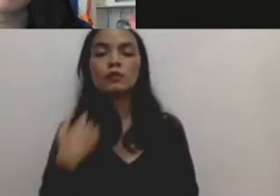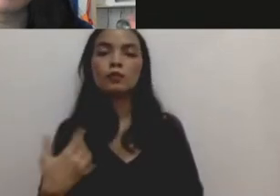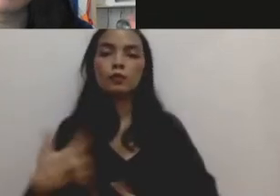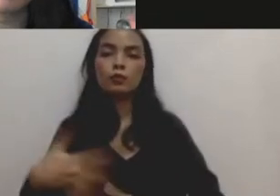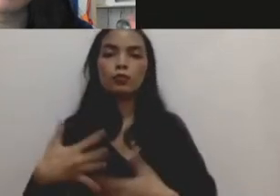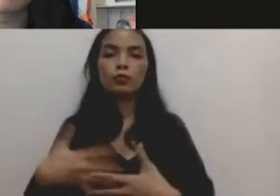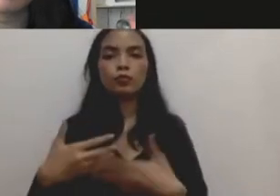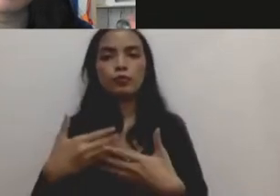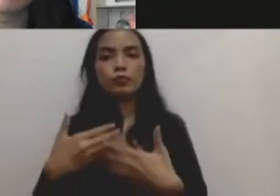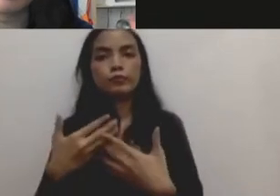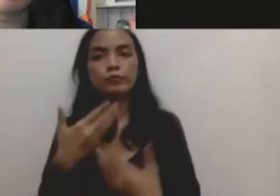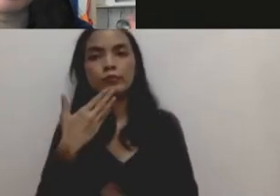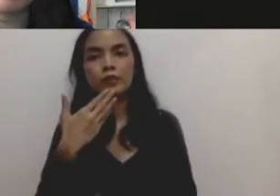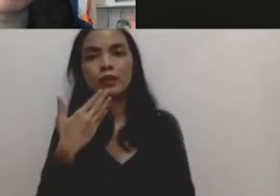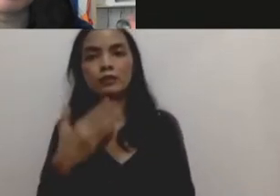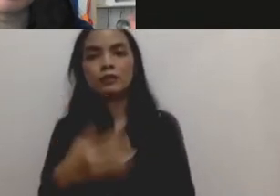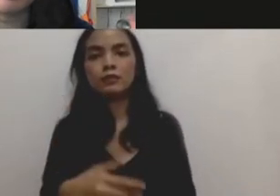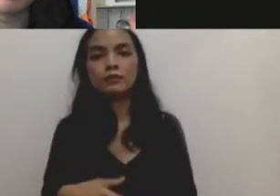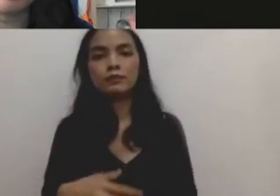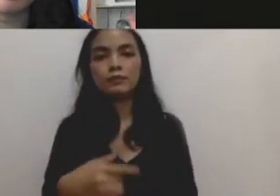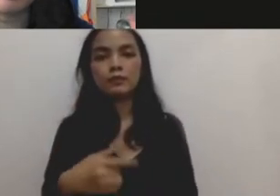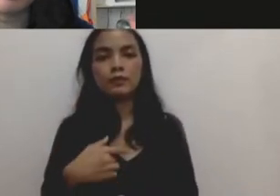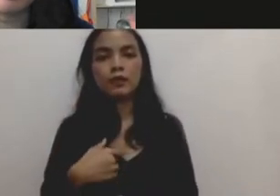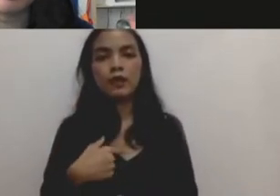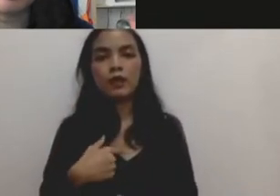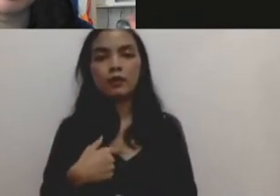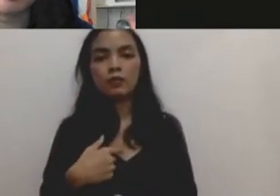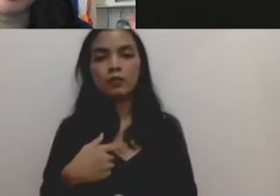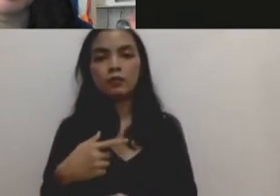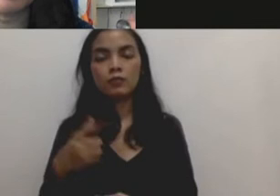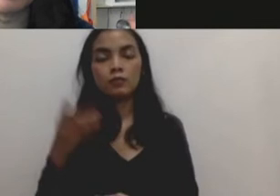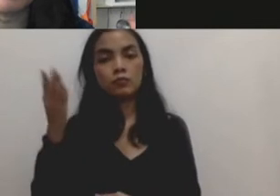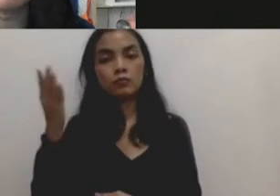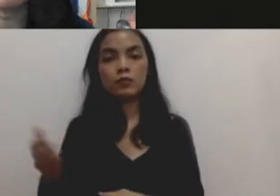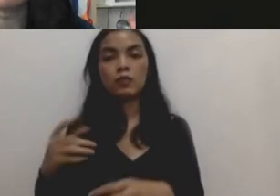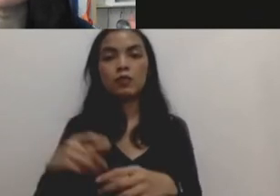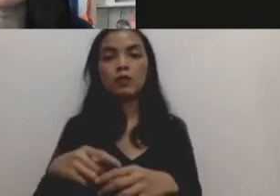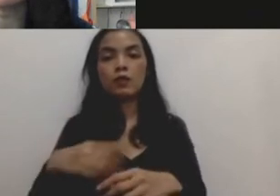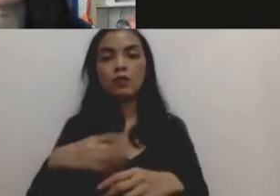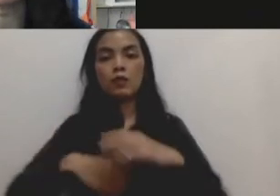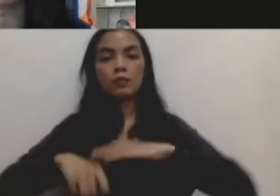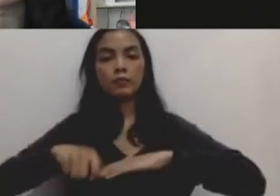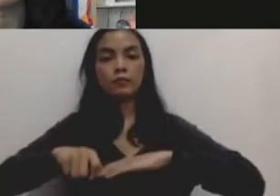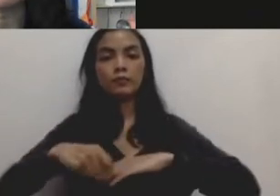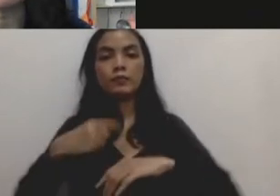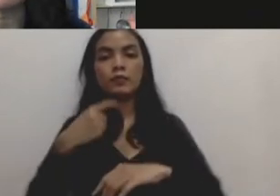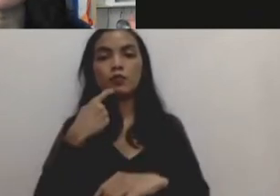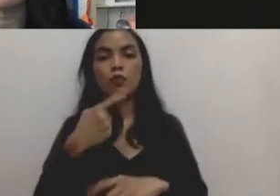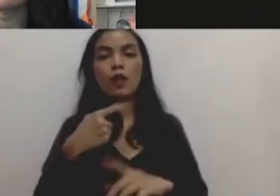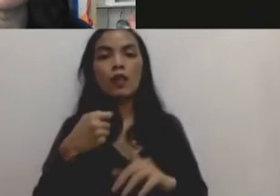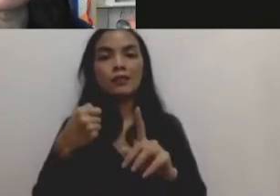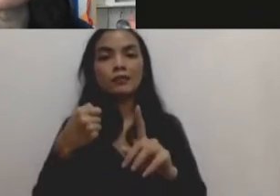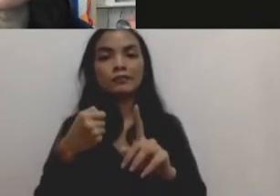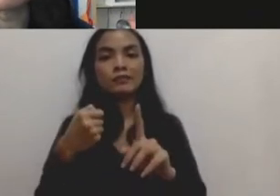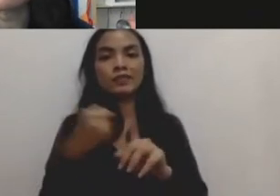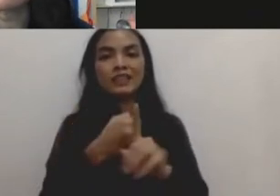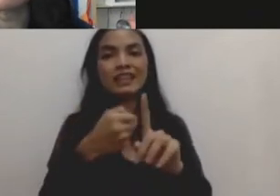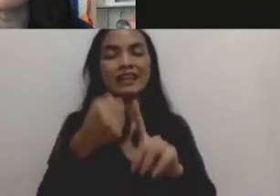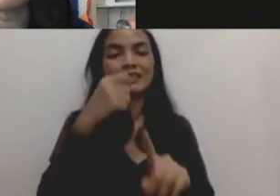it. Chaitra Senoy is an attorney and technical expert in the field of gender-based violence. And since